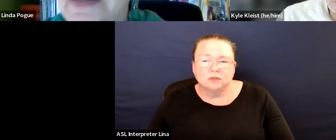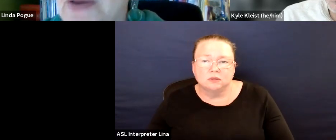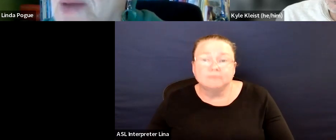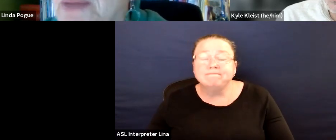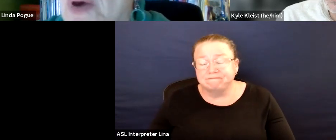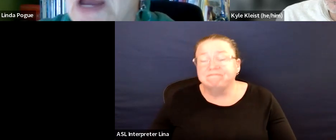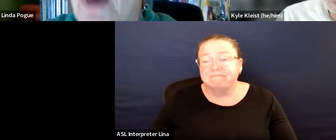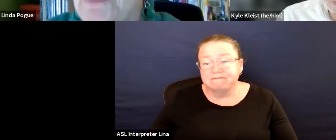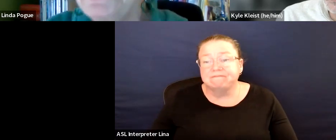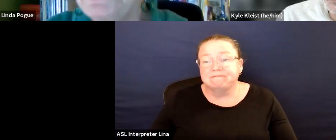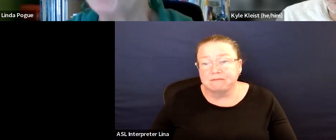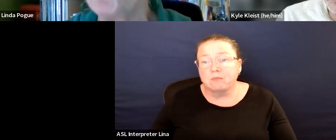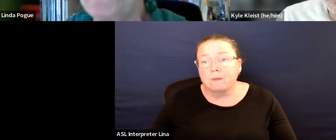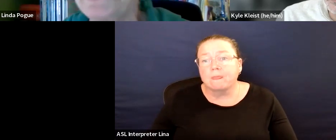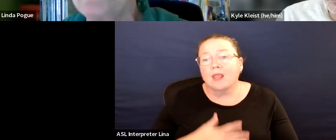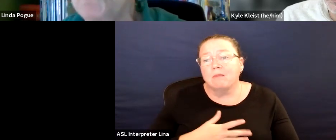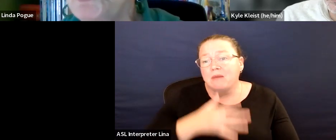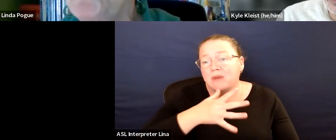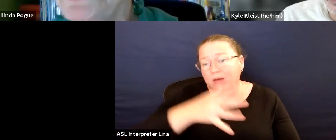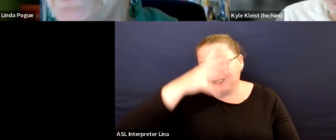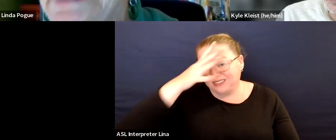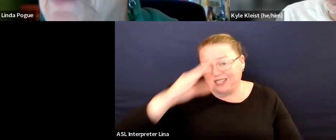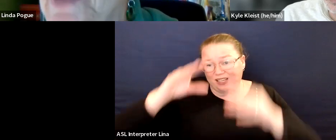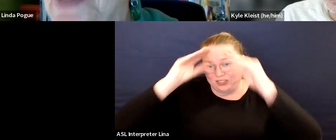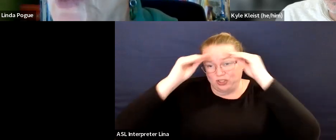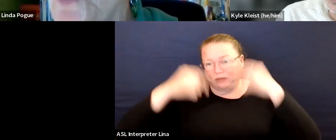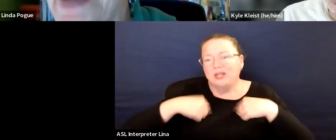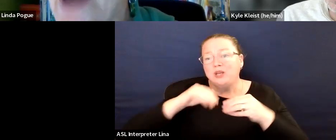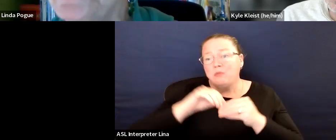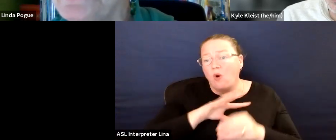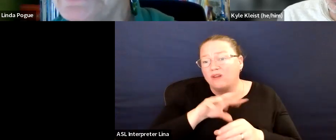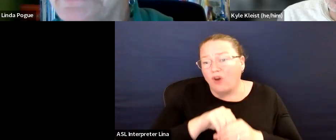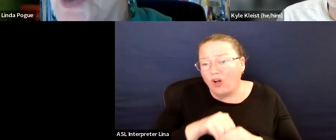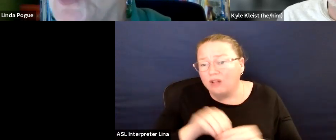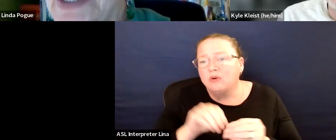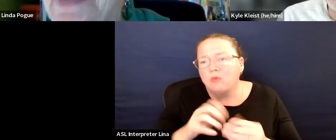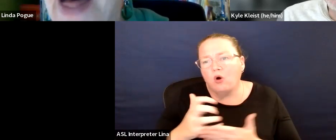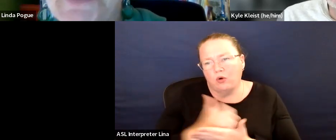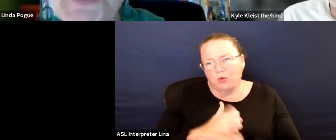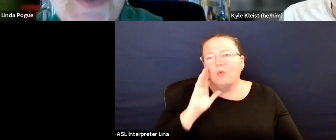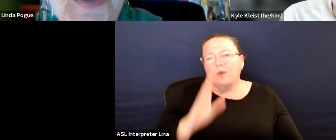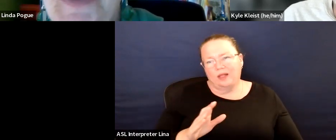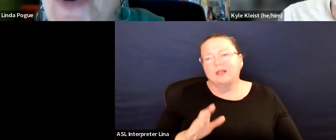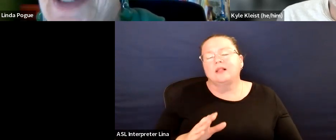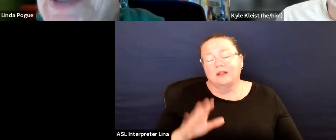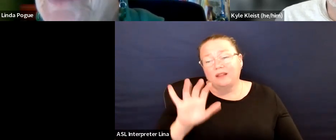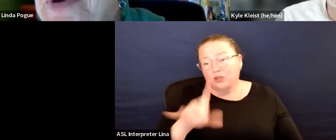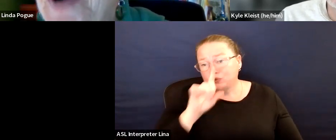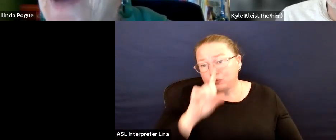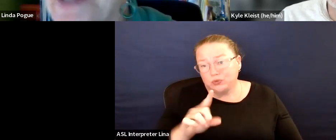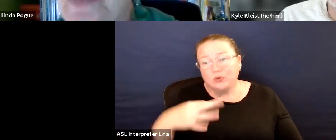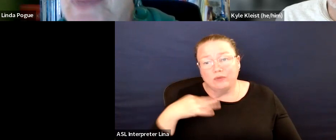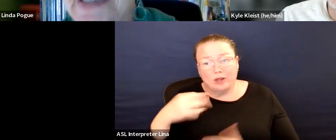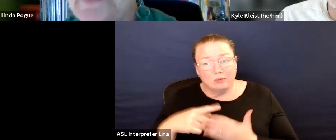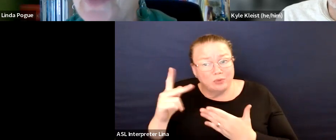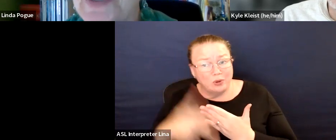Yeah, I mean, my mum and dad taught me the more you put into something, the more you get out of it. So that's true of volunteer